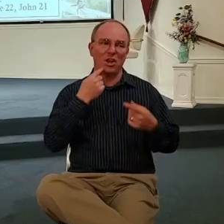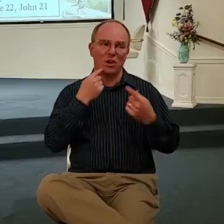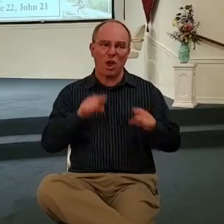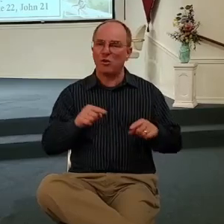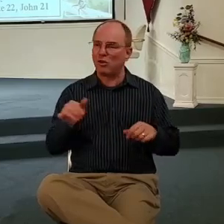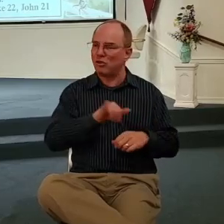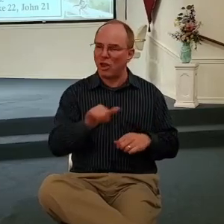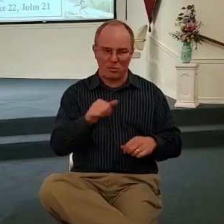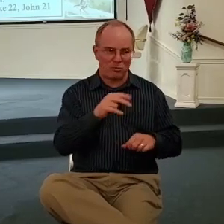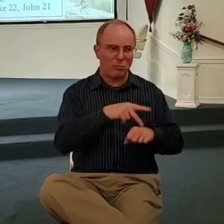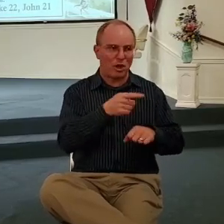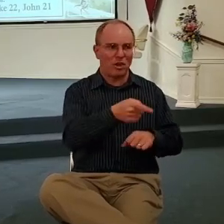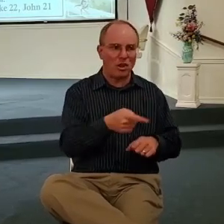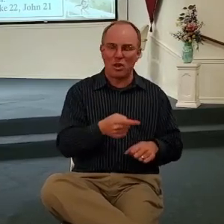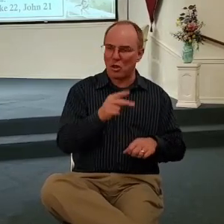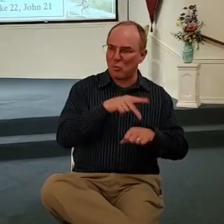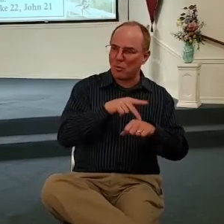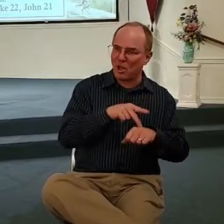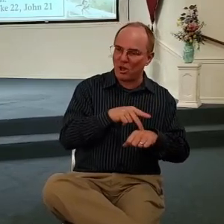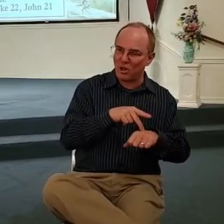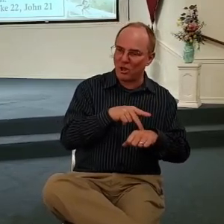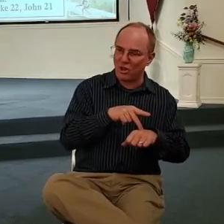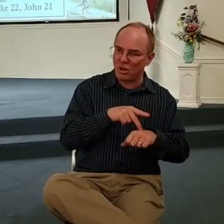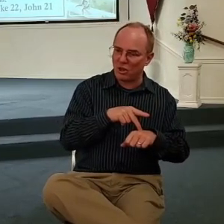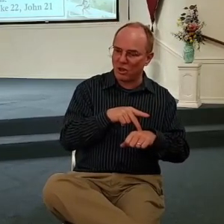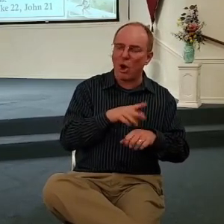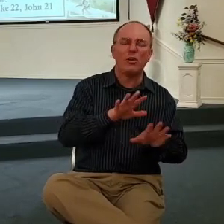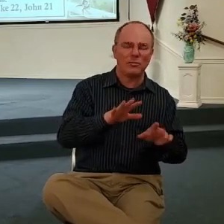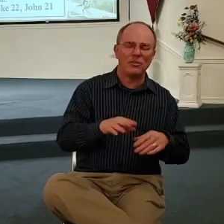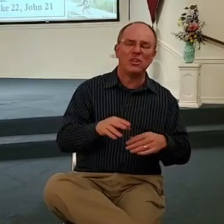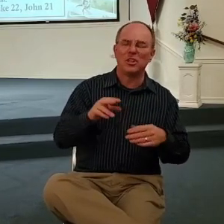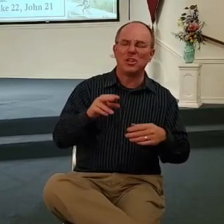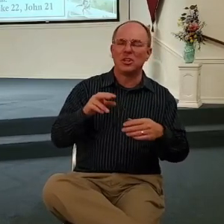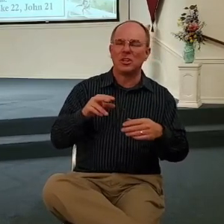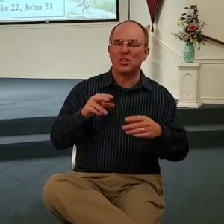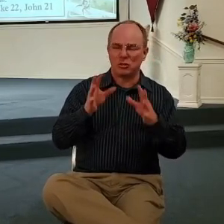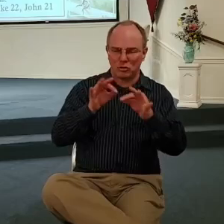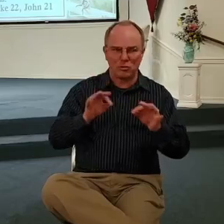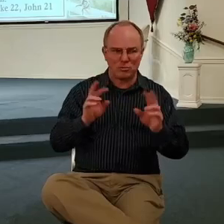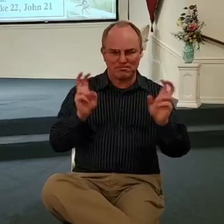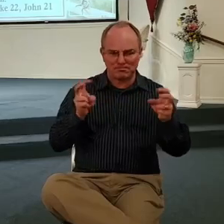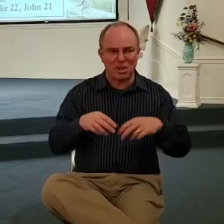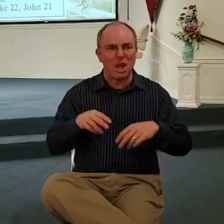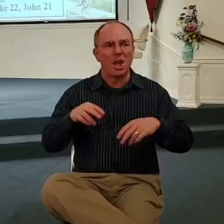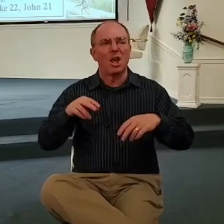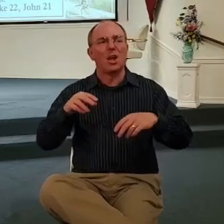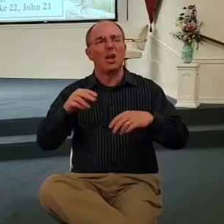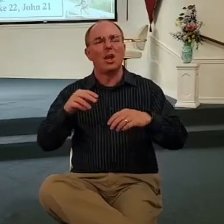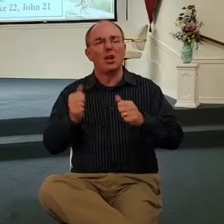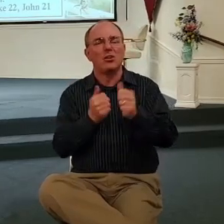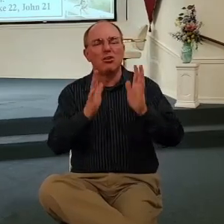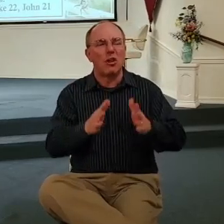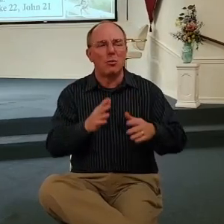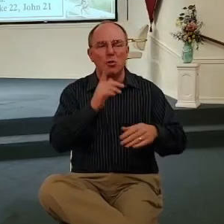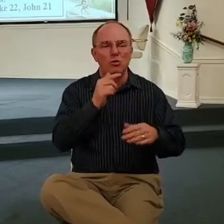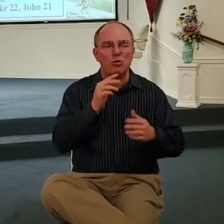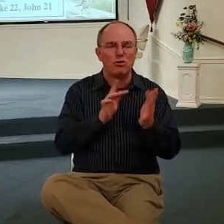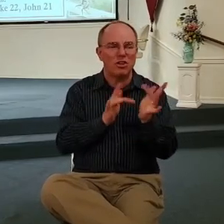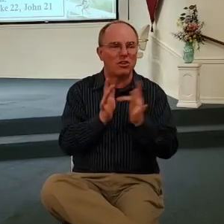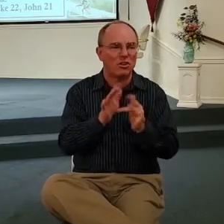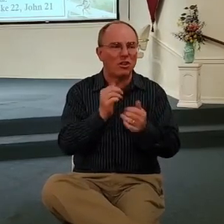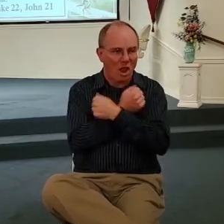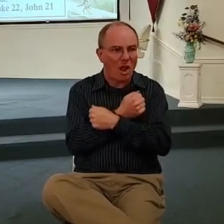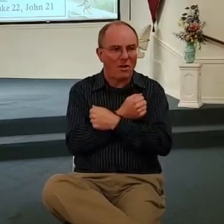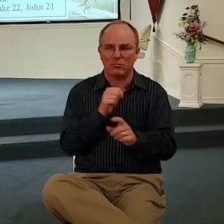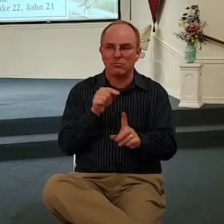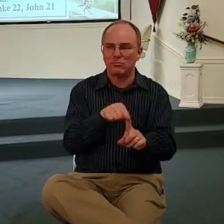It reads, "Then the disciple whom Jesus loved said to Peter, 'It is the Lord.'